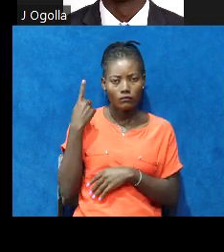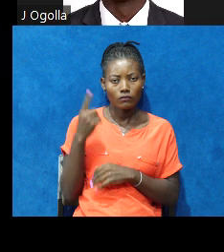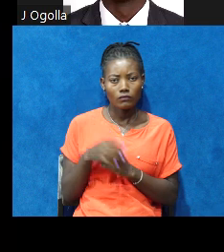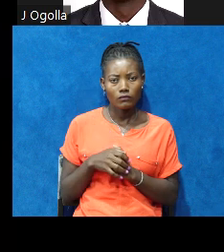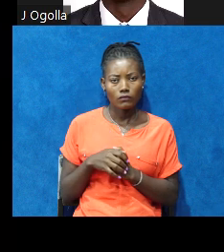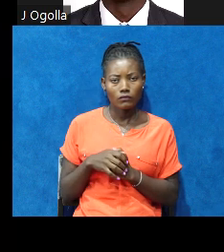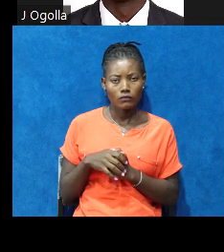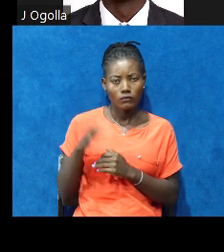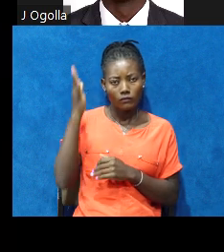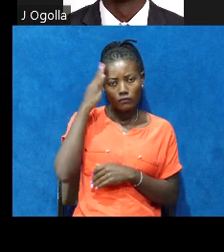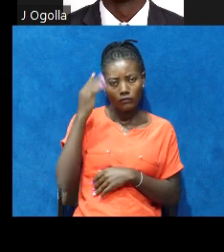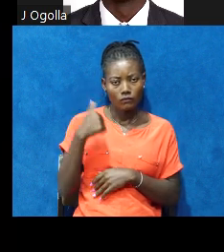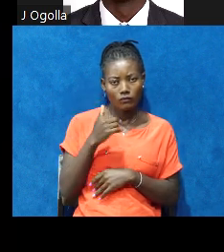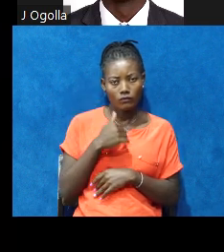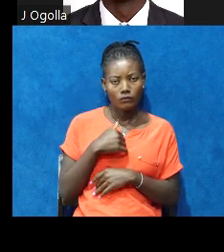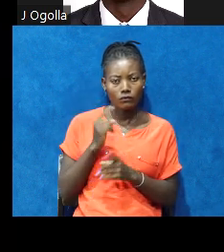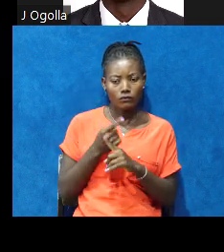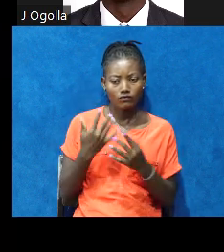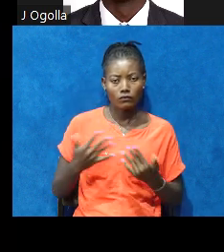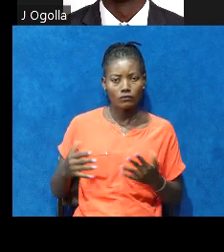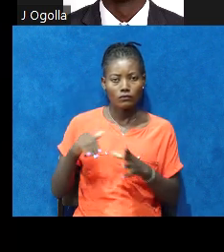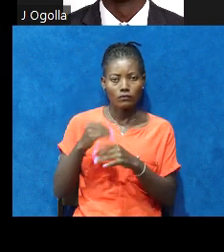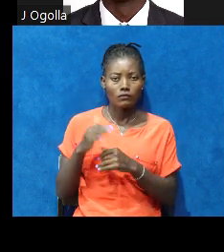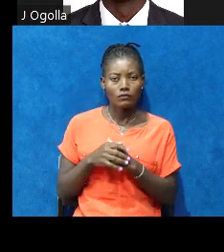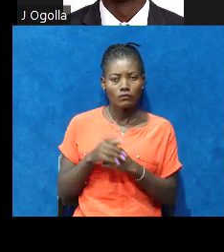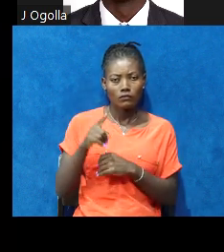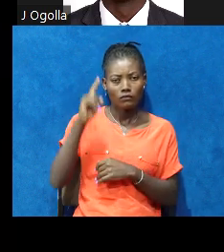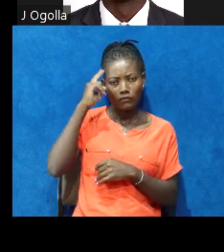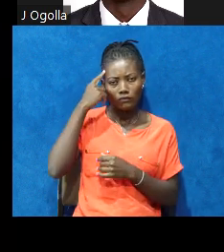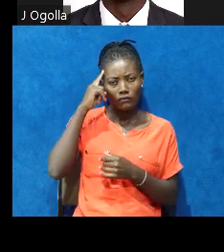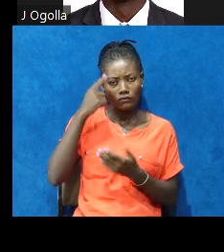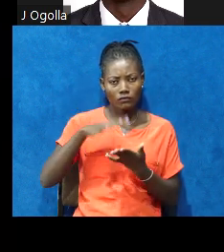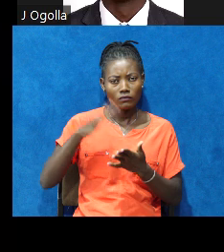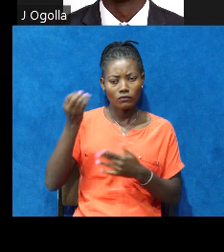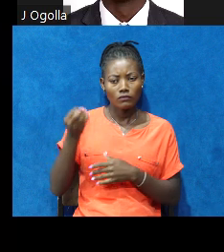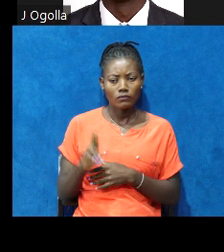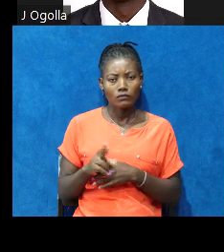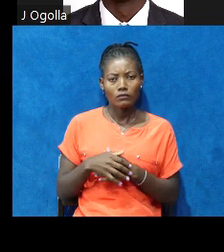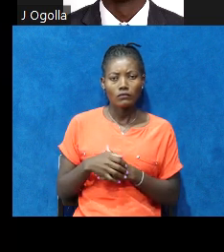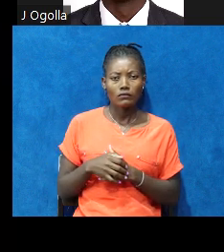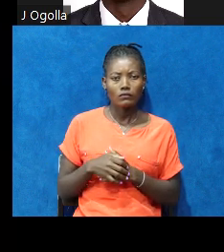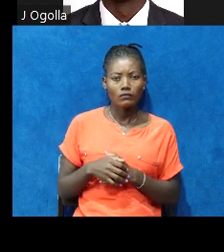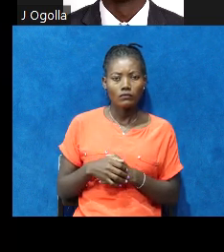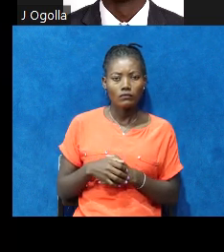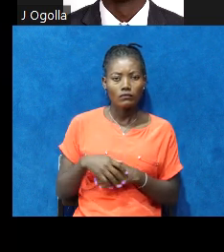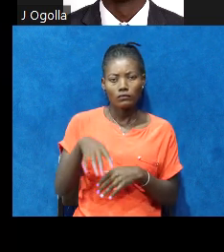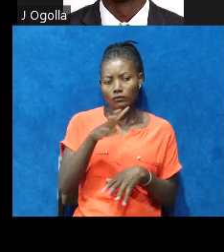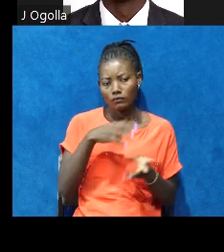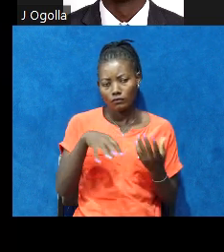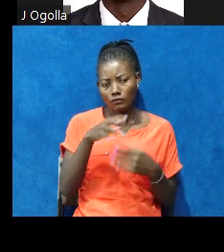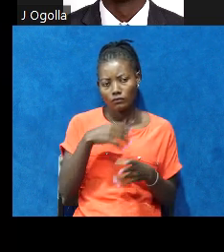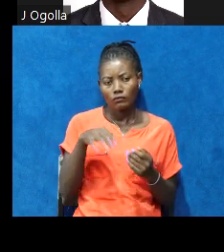understand, you know, there are factors outside of it that are affecting you. Are you overthinking? Are the distractions too many?